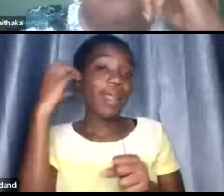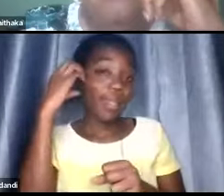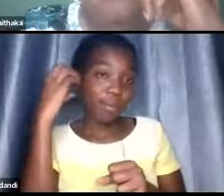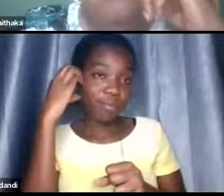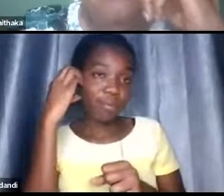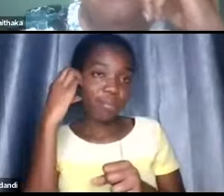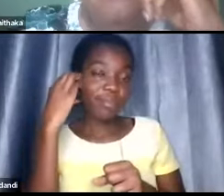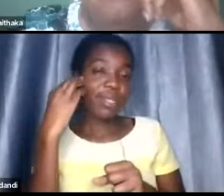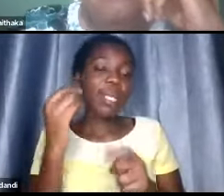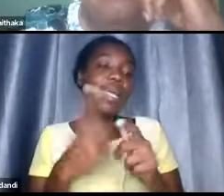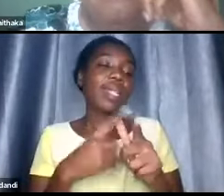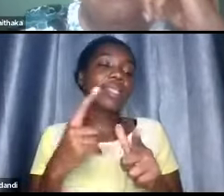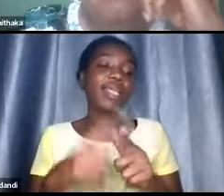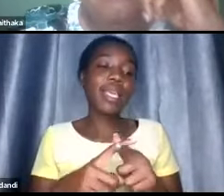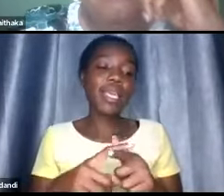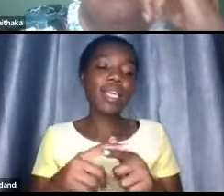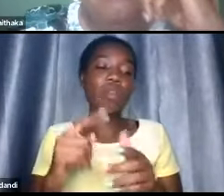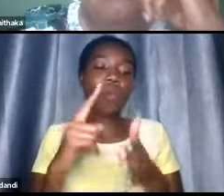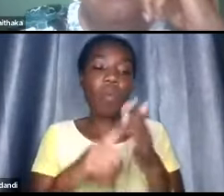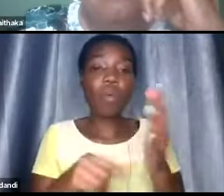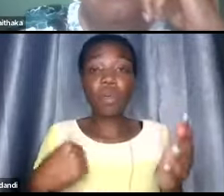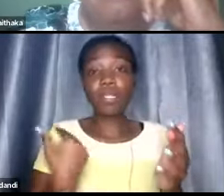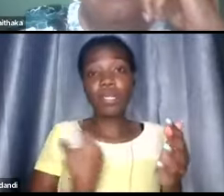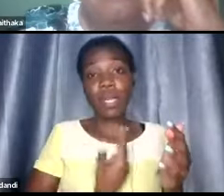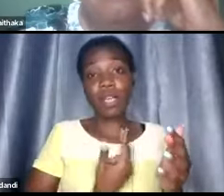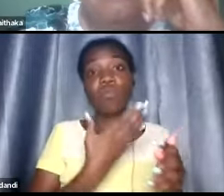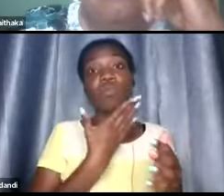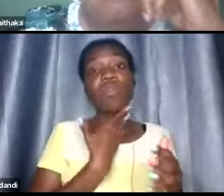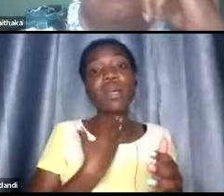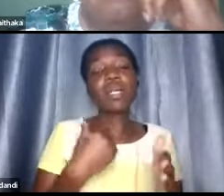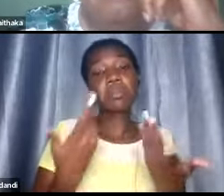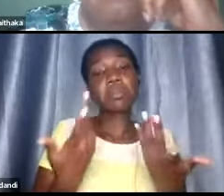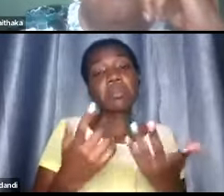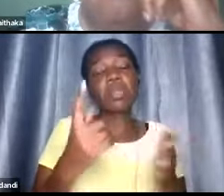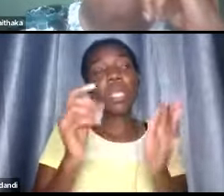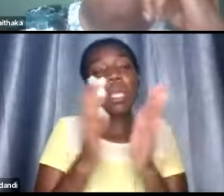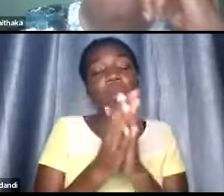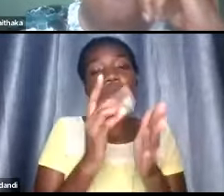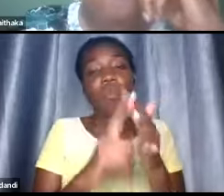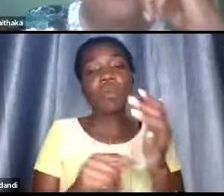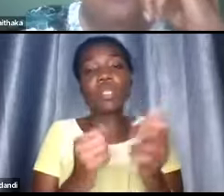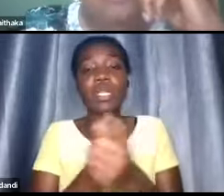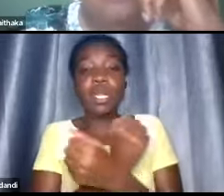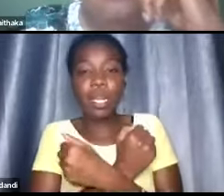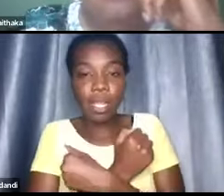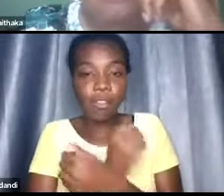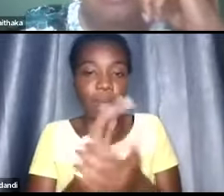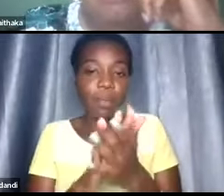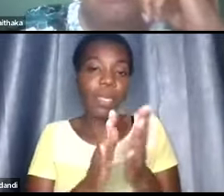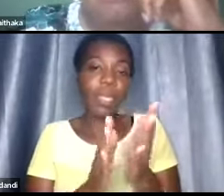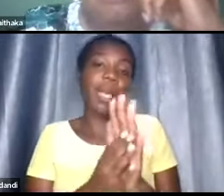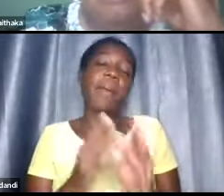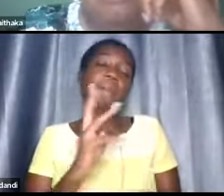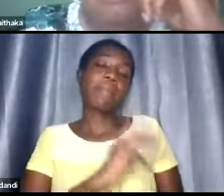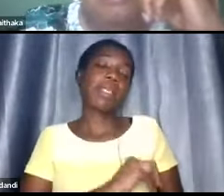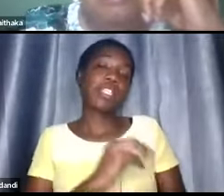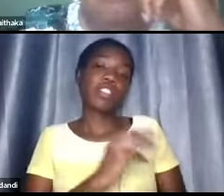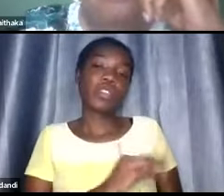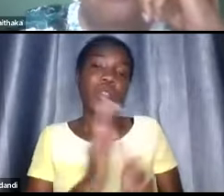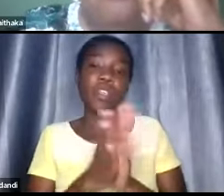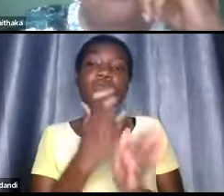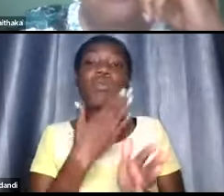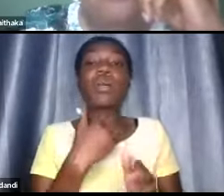what the words need versus what you love now becomes a mission. And we all have a mission to make the world better than we